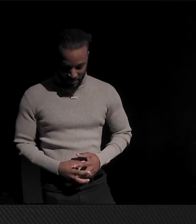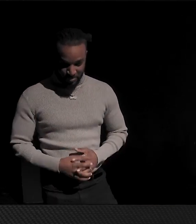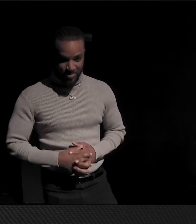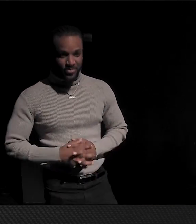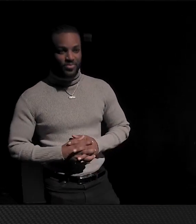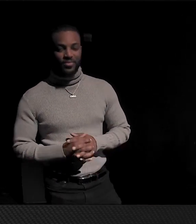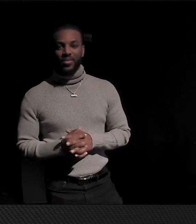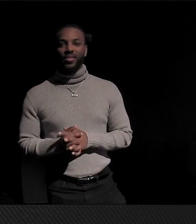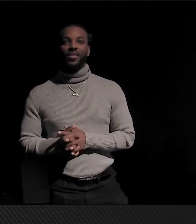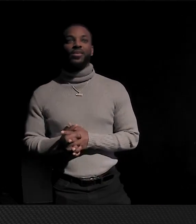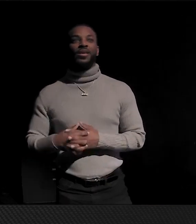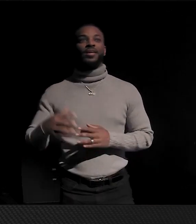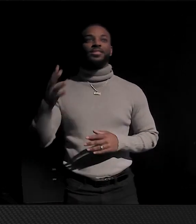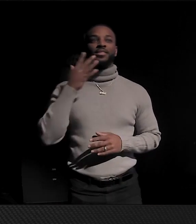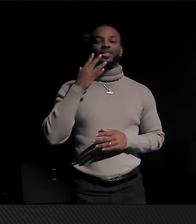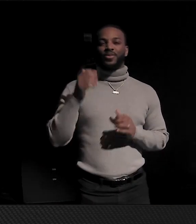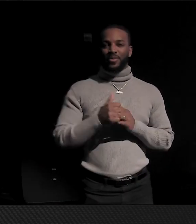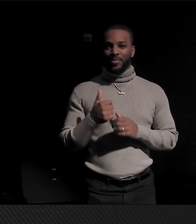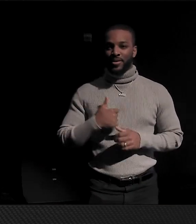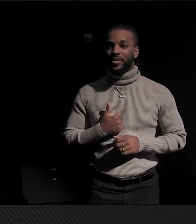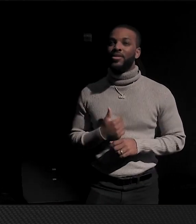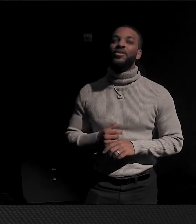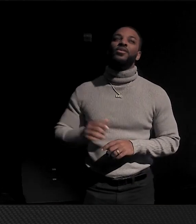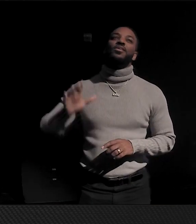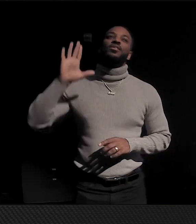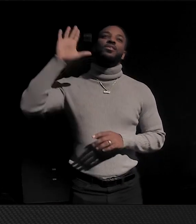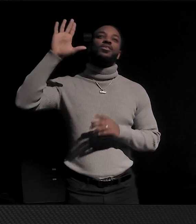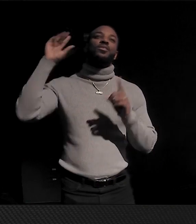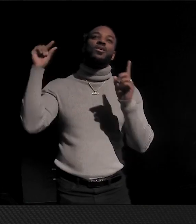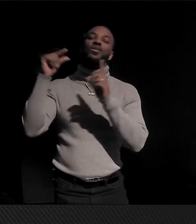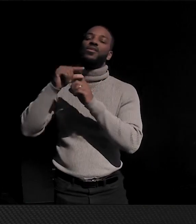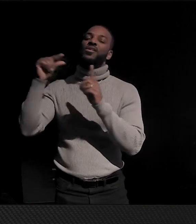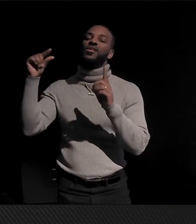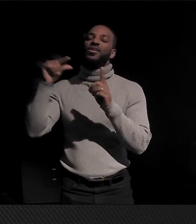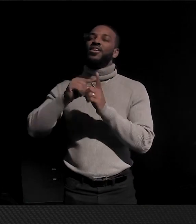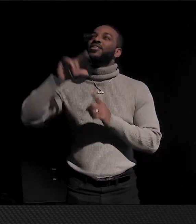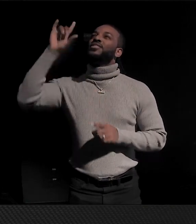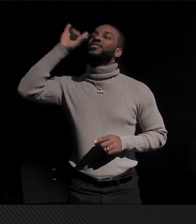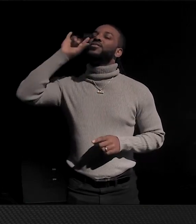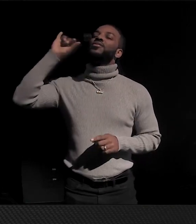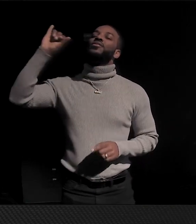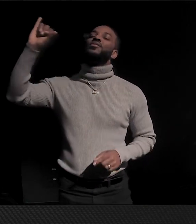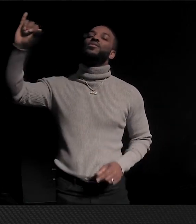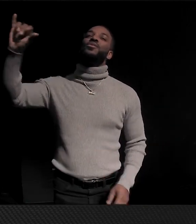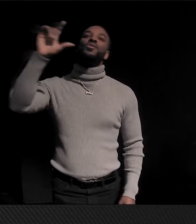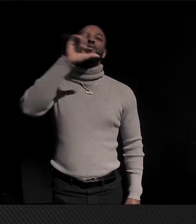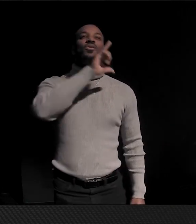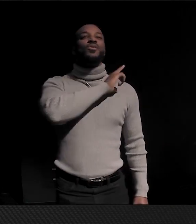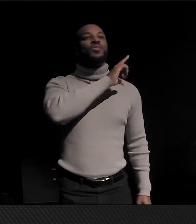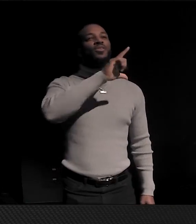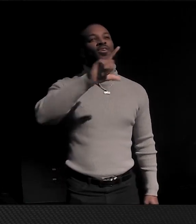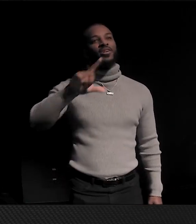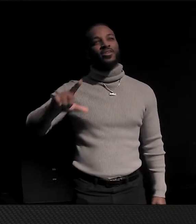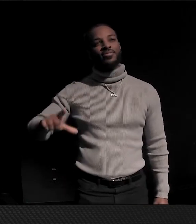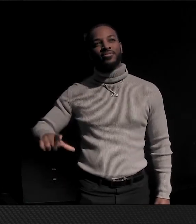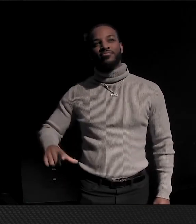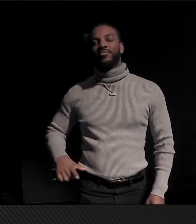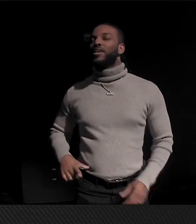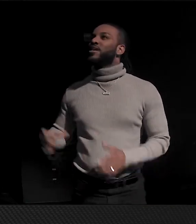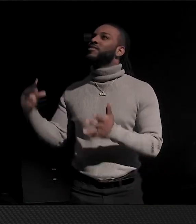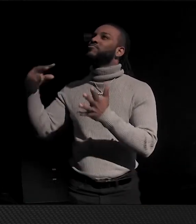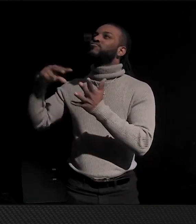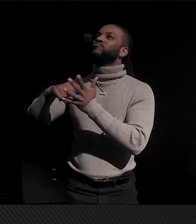Sing this with me, your word. Your word is eternal, Lord.